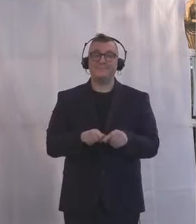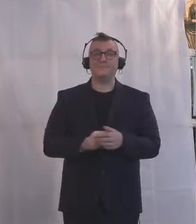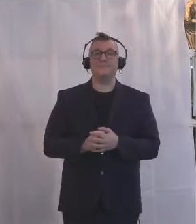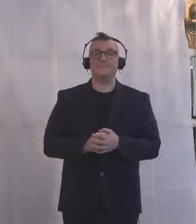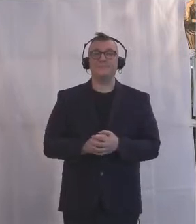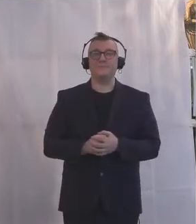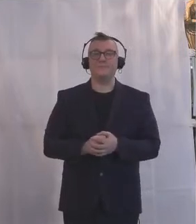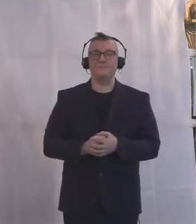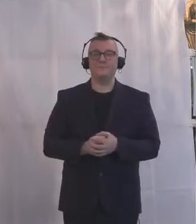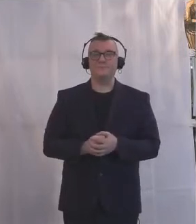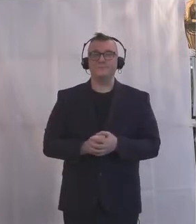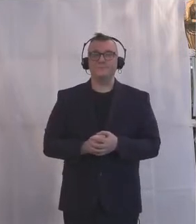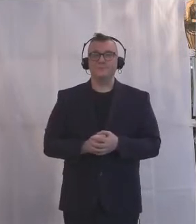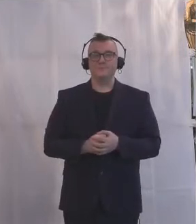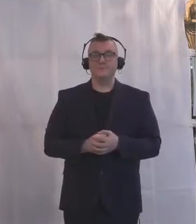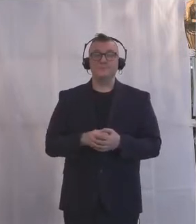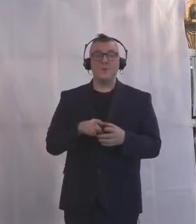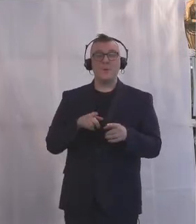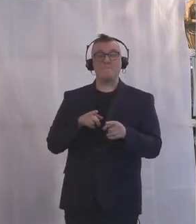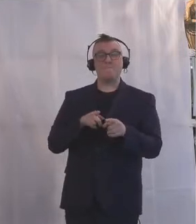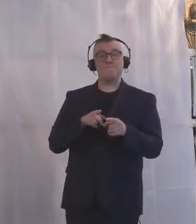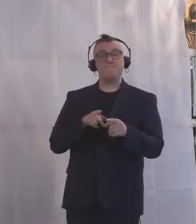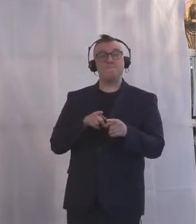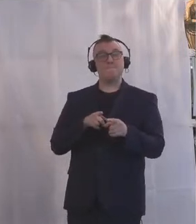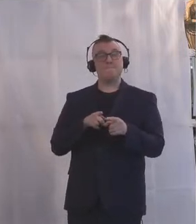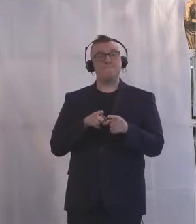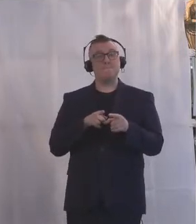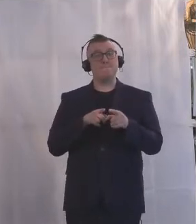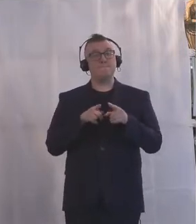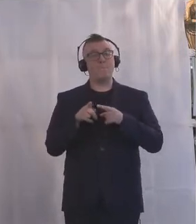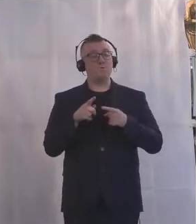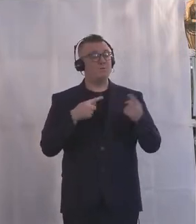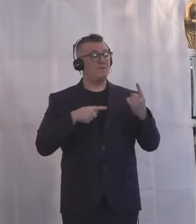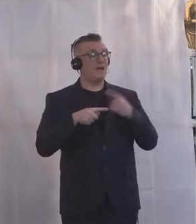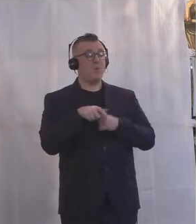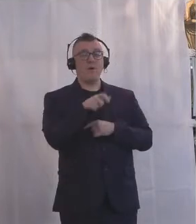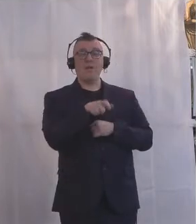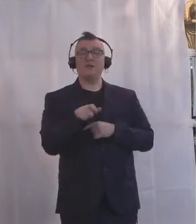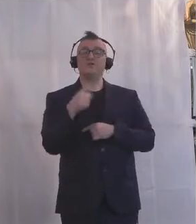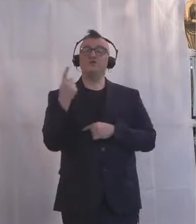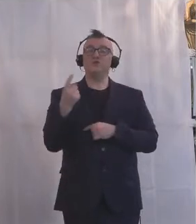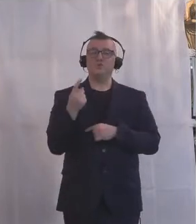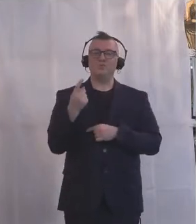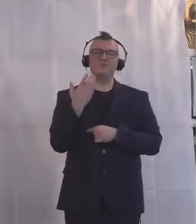our majority are in schools, and it hits the